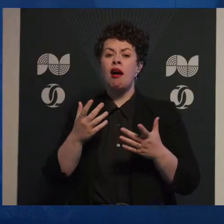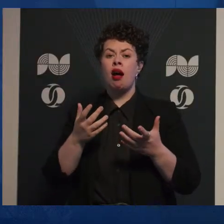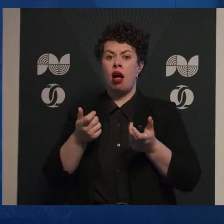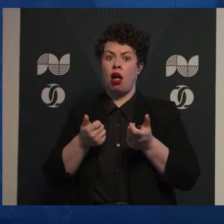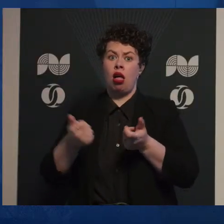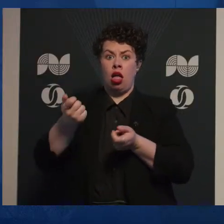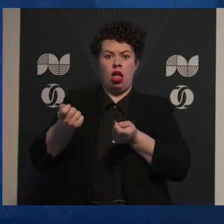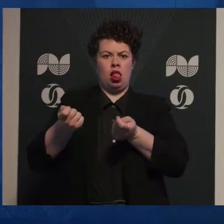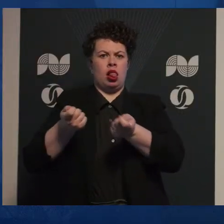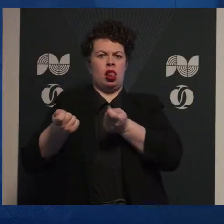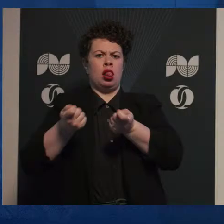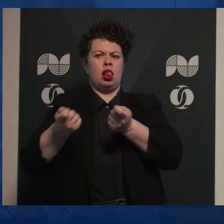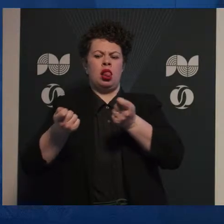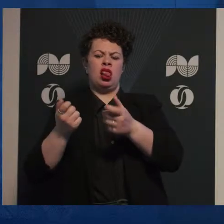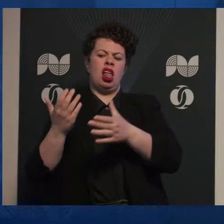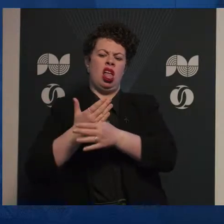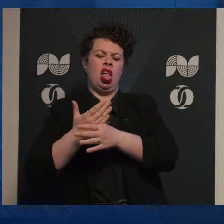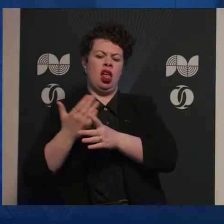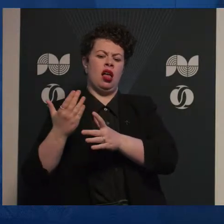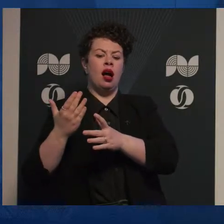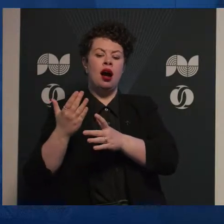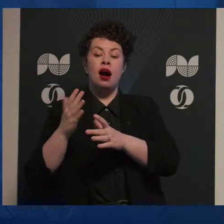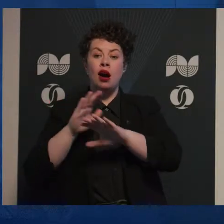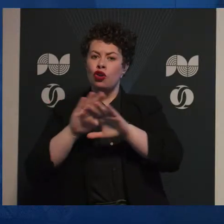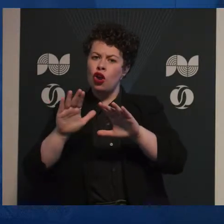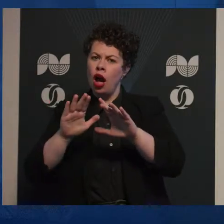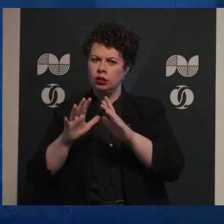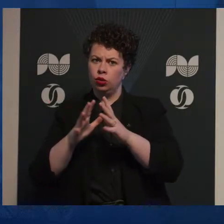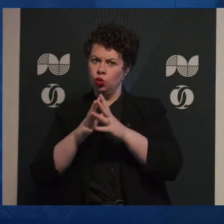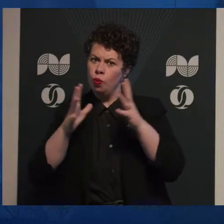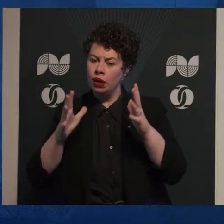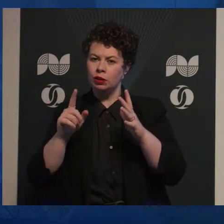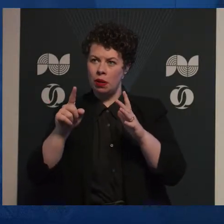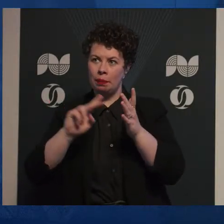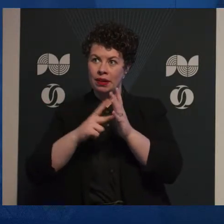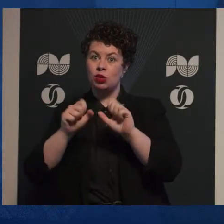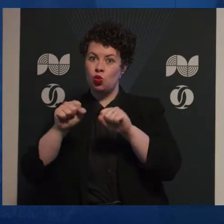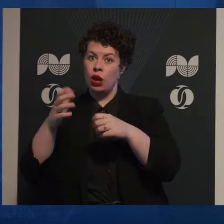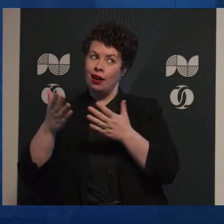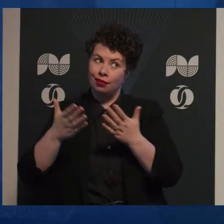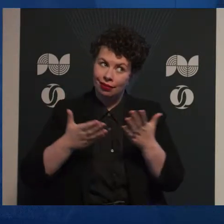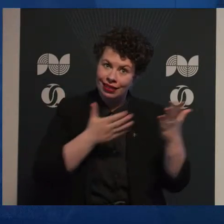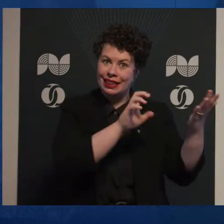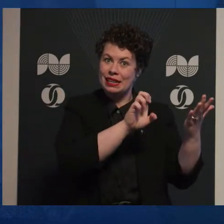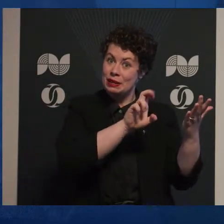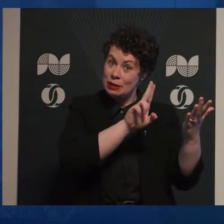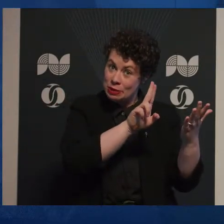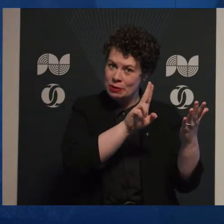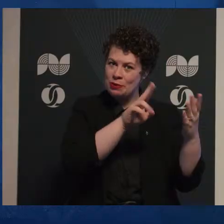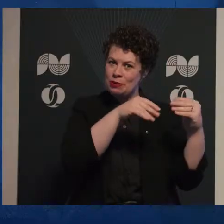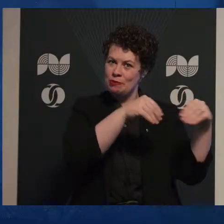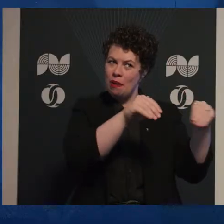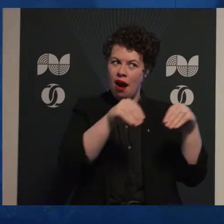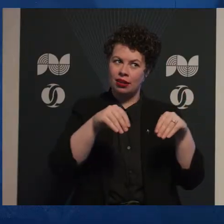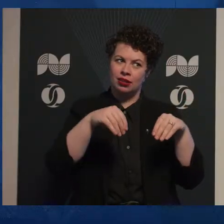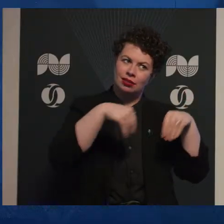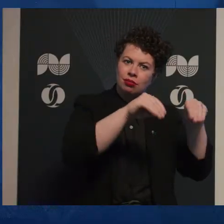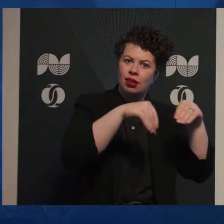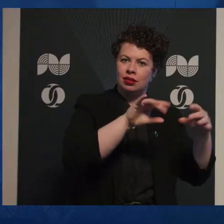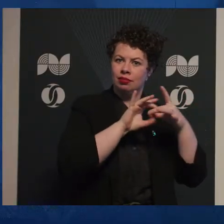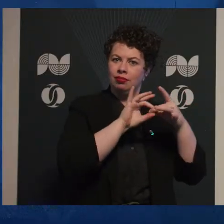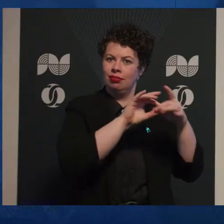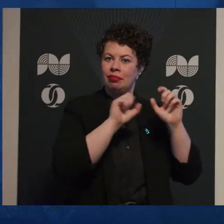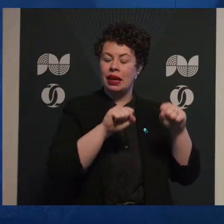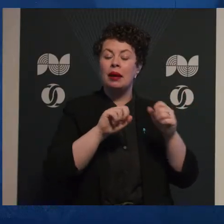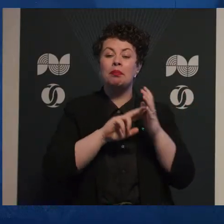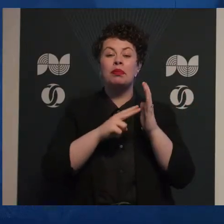to entering global markets, right? Certainly European markets. So I suppose one way of putting this is that we've all